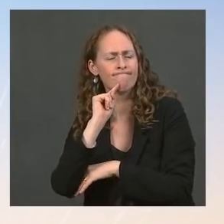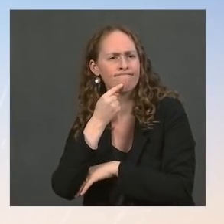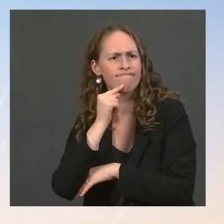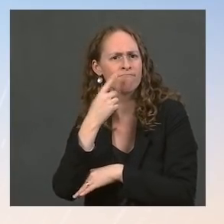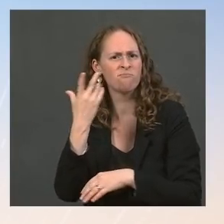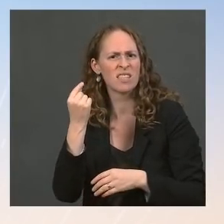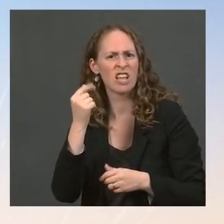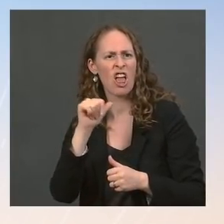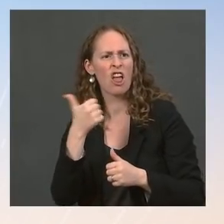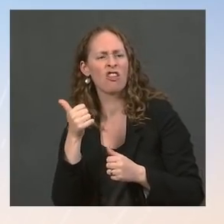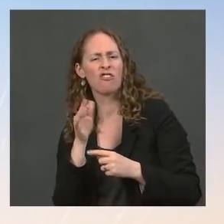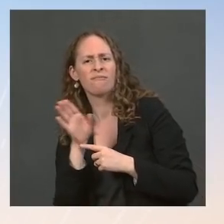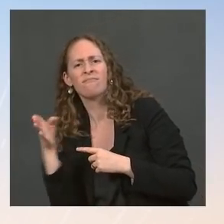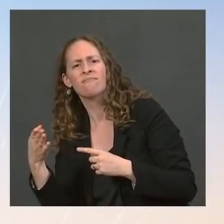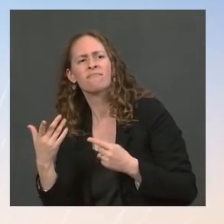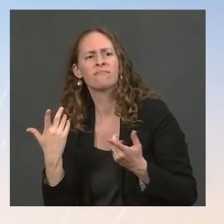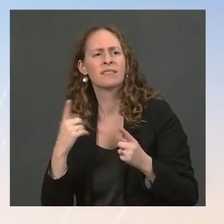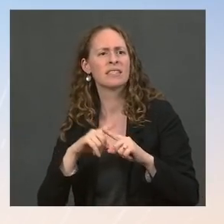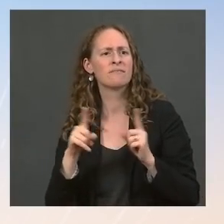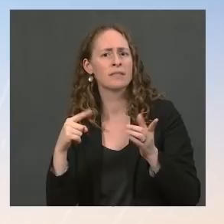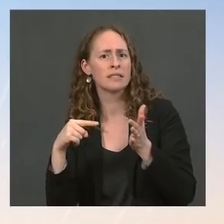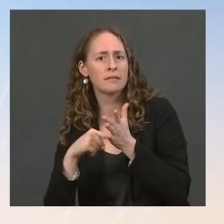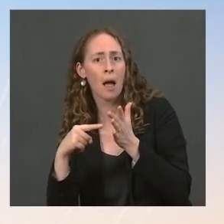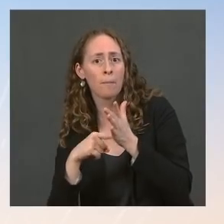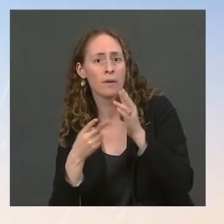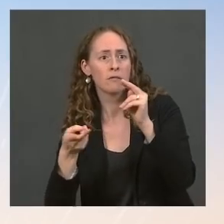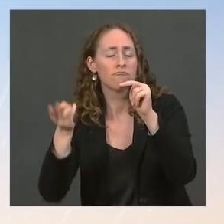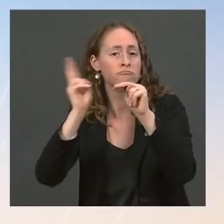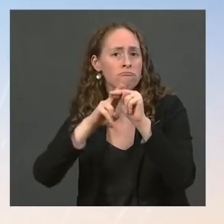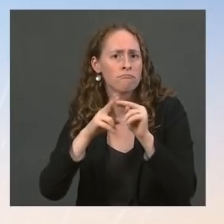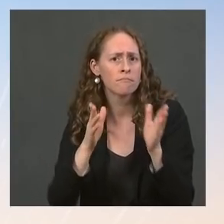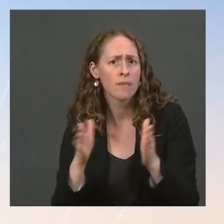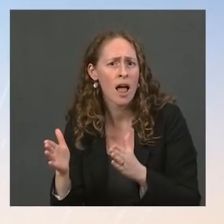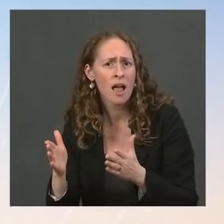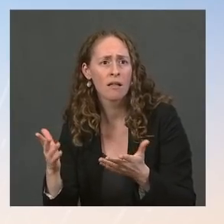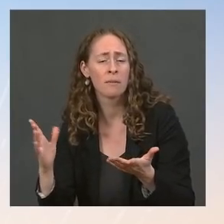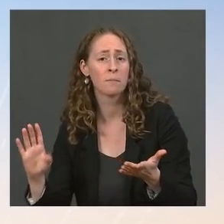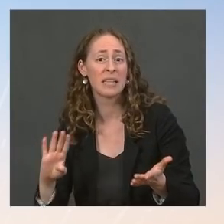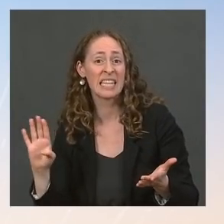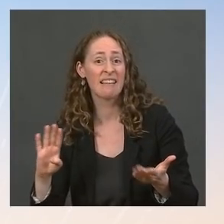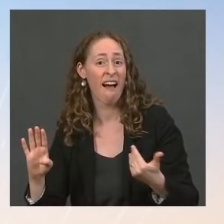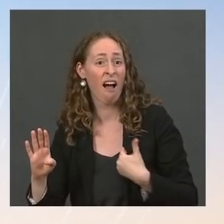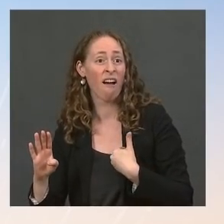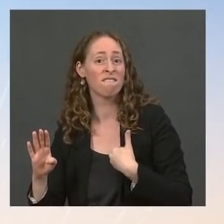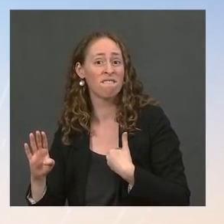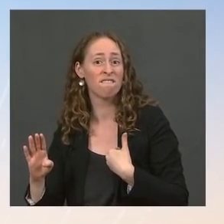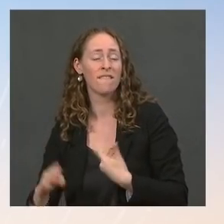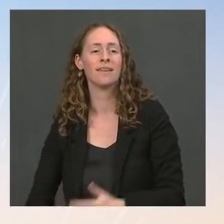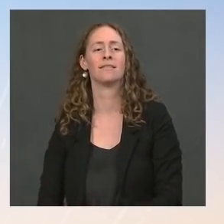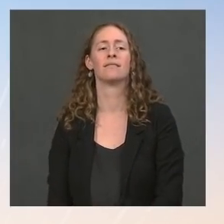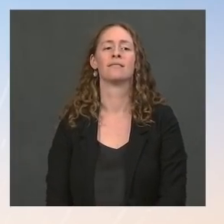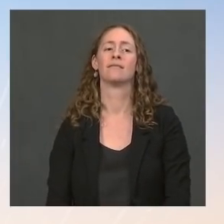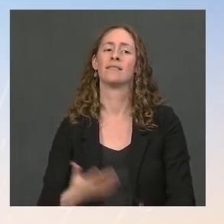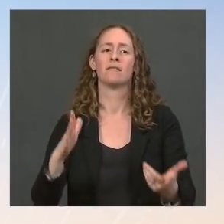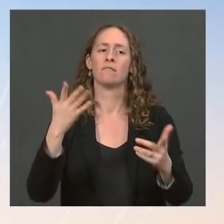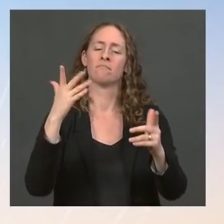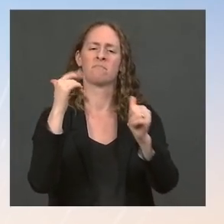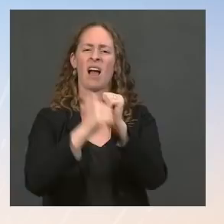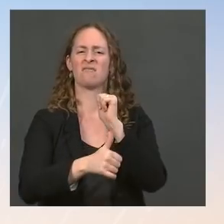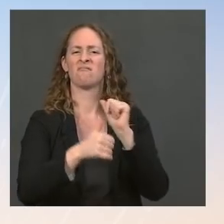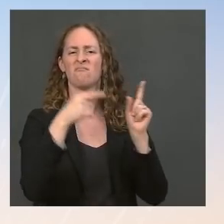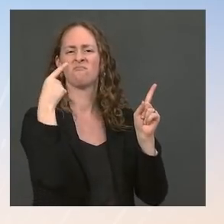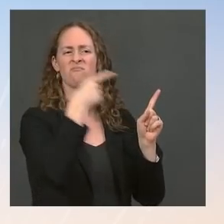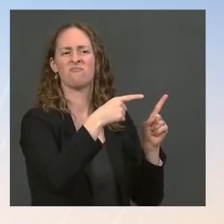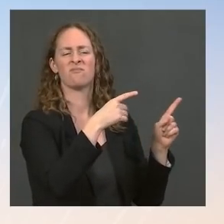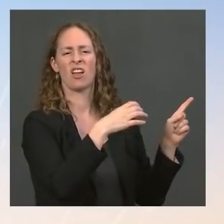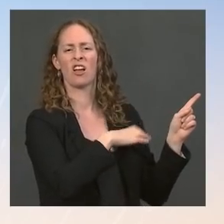raising the debt ceiling? Any discussions about Plan B? No. The only option here is having this pass through Congress. That's what we're working to